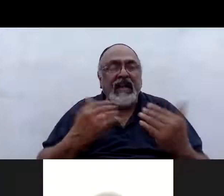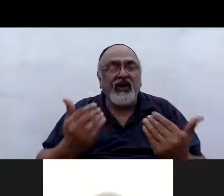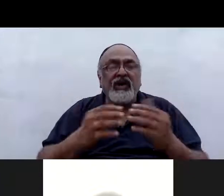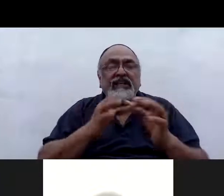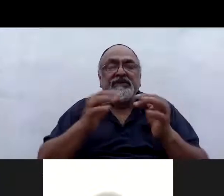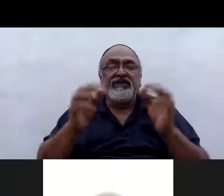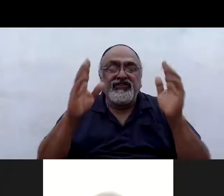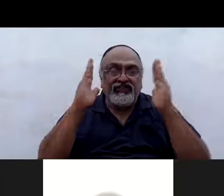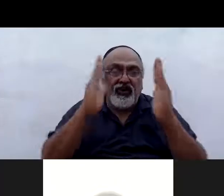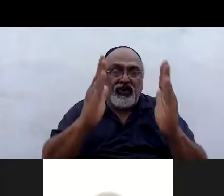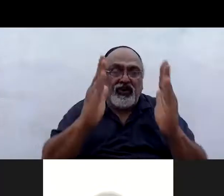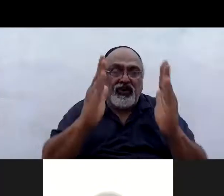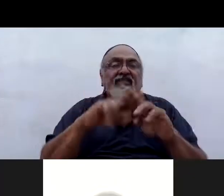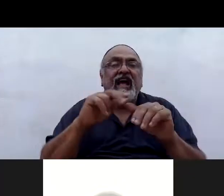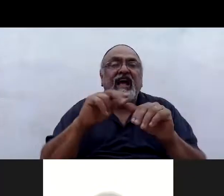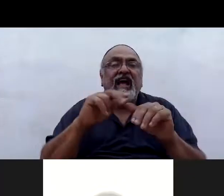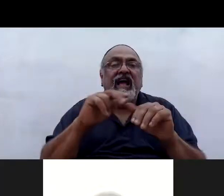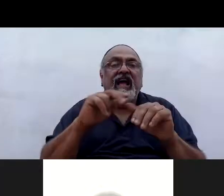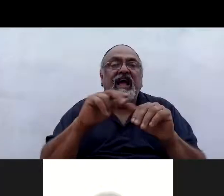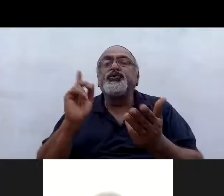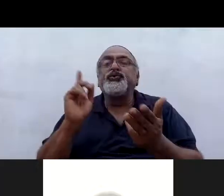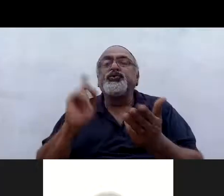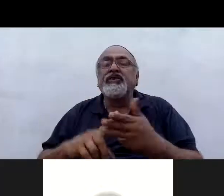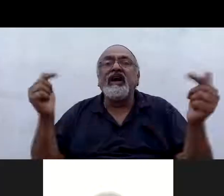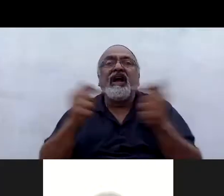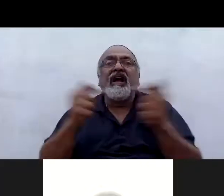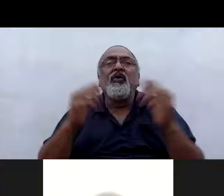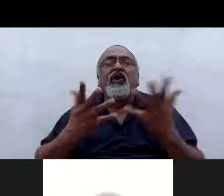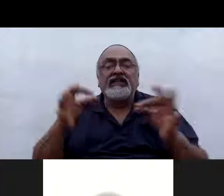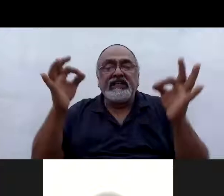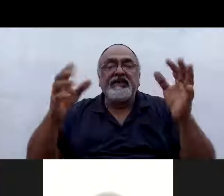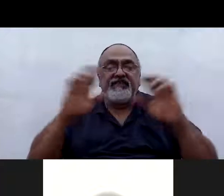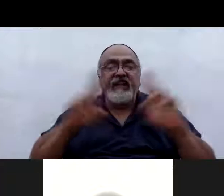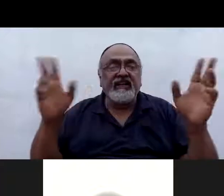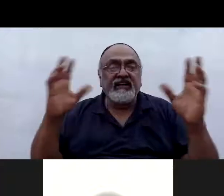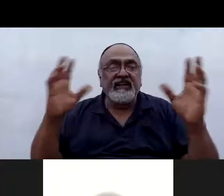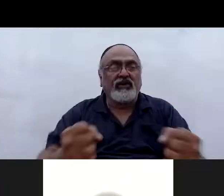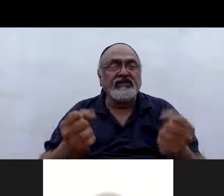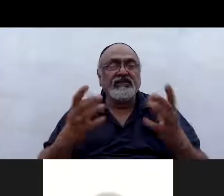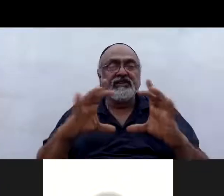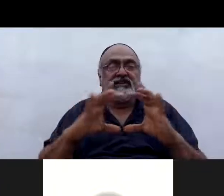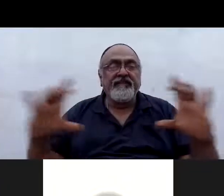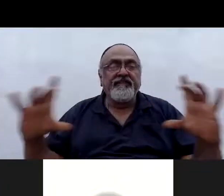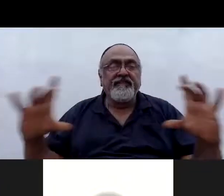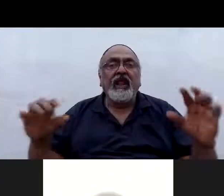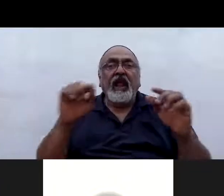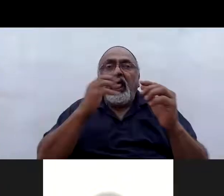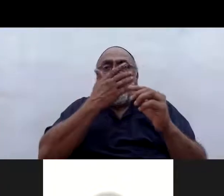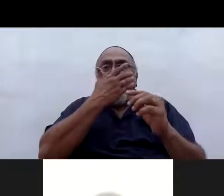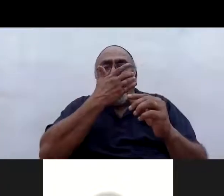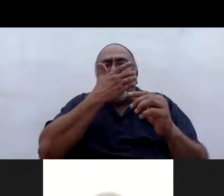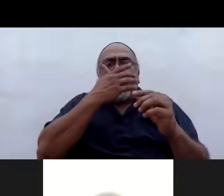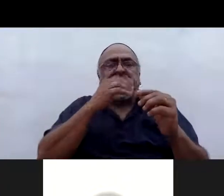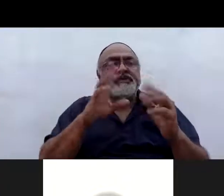to facts, issues, what were the contentions and what were the judgments, or else just go to the important pointers that you want to by clicking